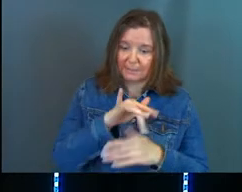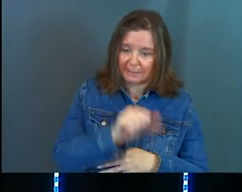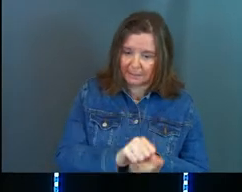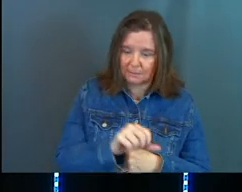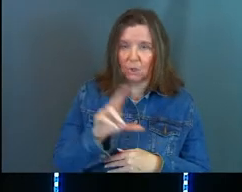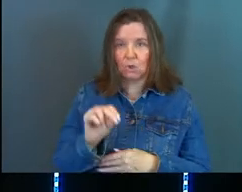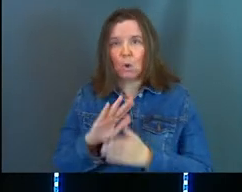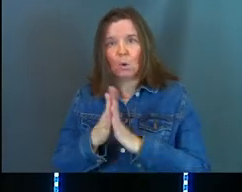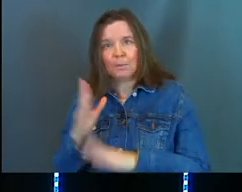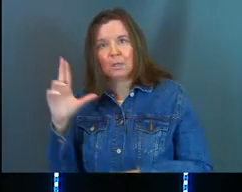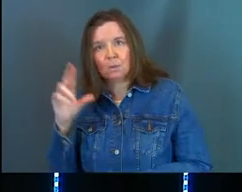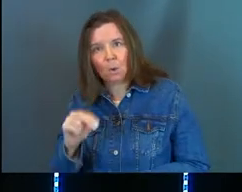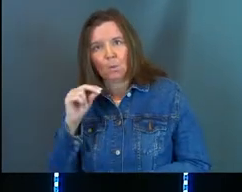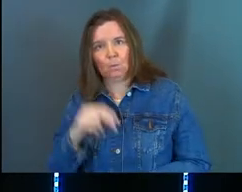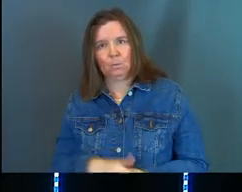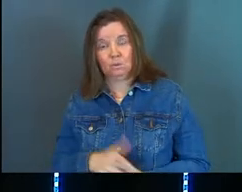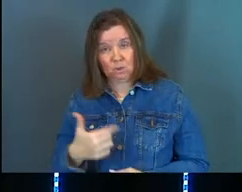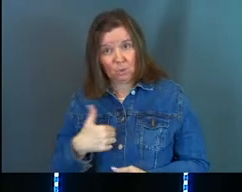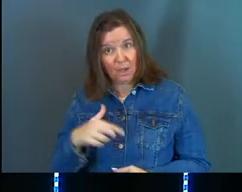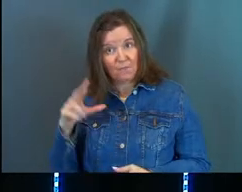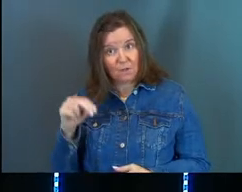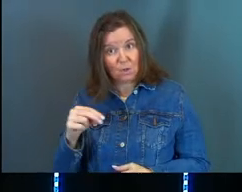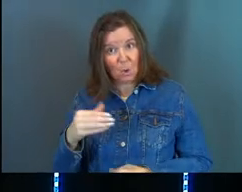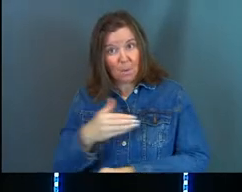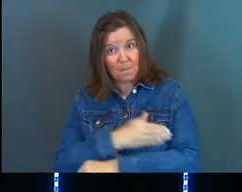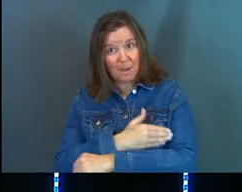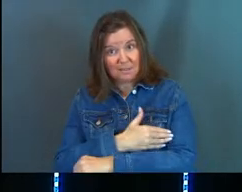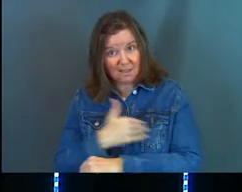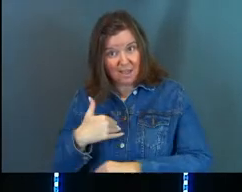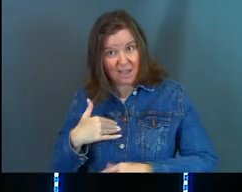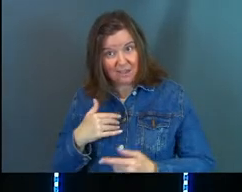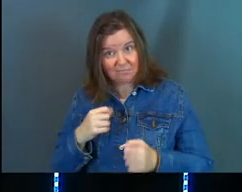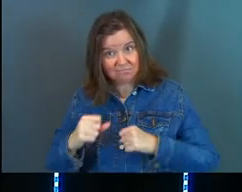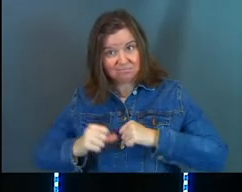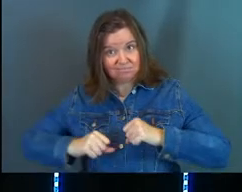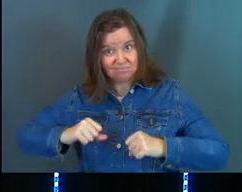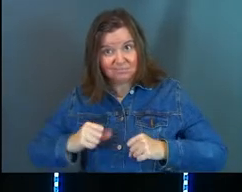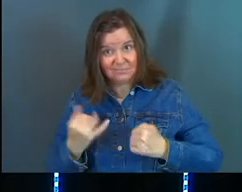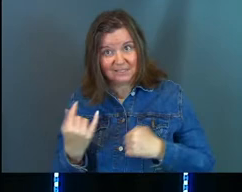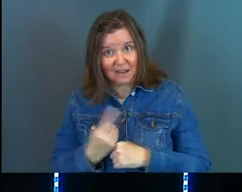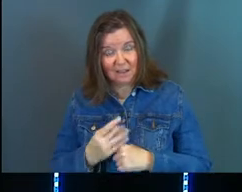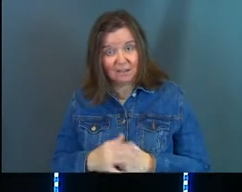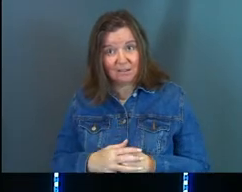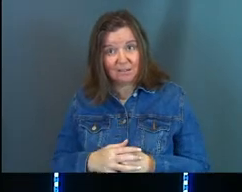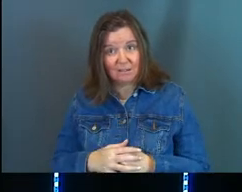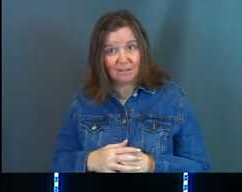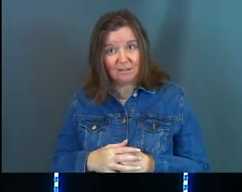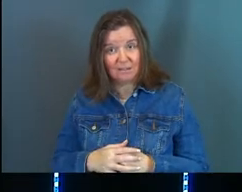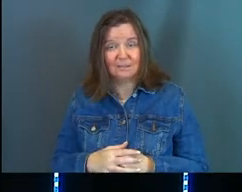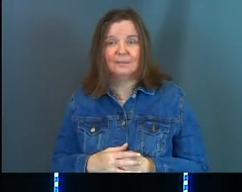yes and let your no be no. Do you have a no muscle today? How's your no muscle doing?